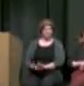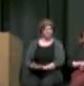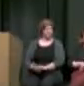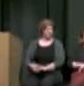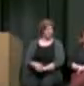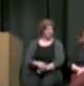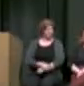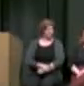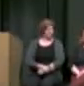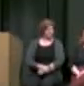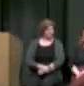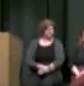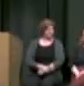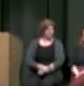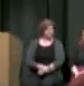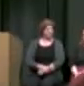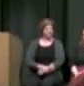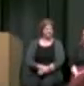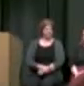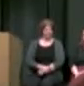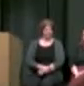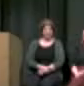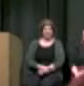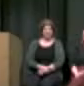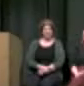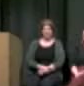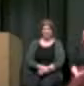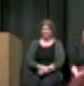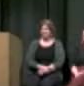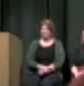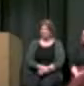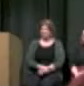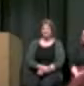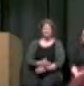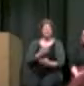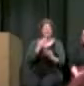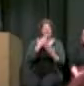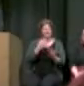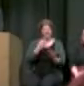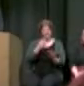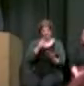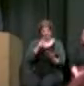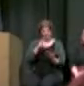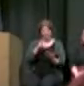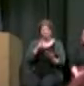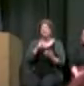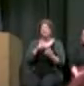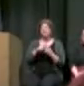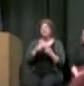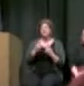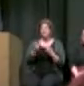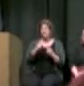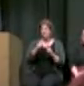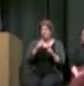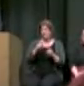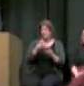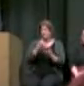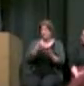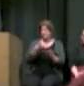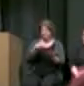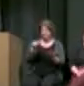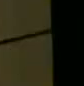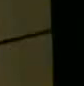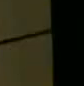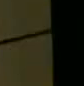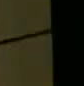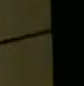Thank you, Heather. We're going to go to question and answer. So if our speakers